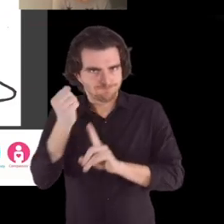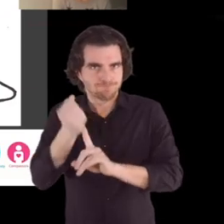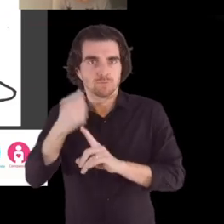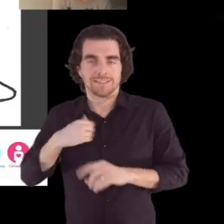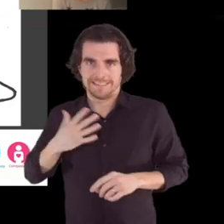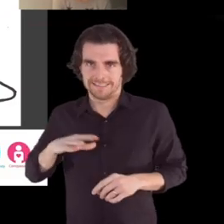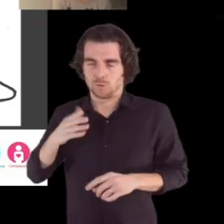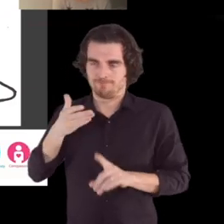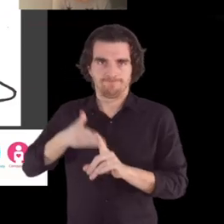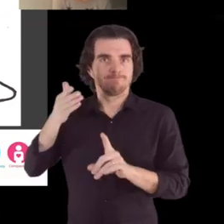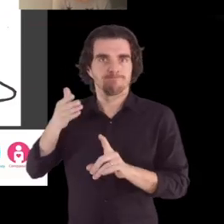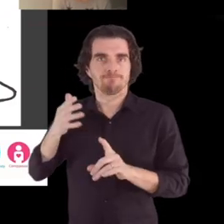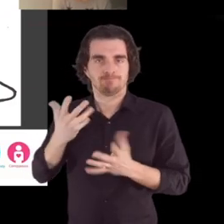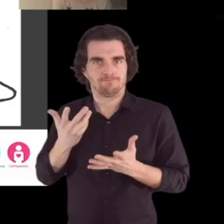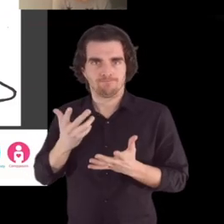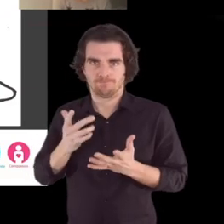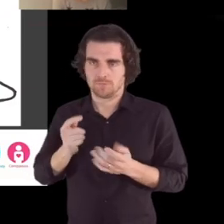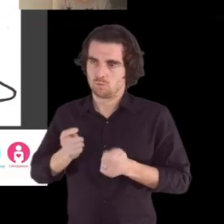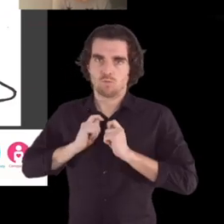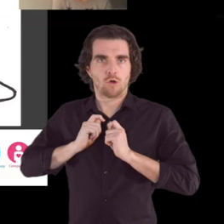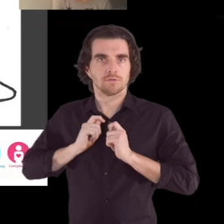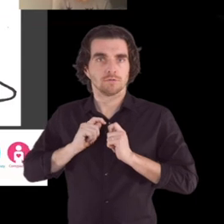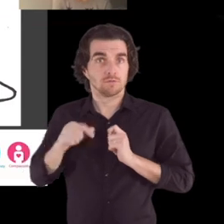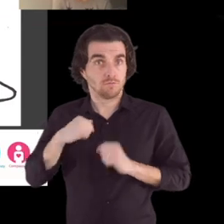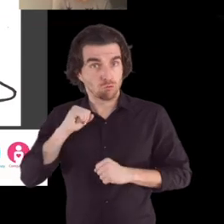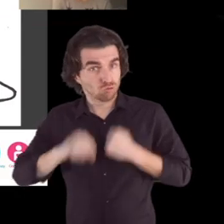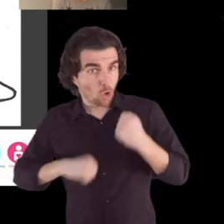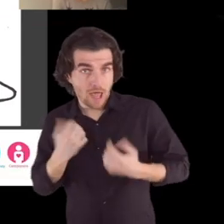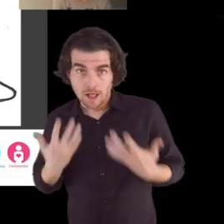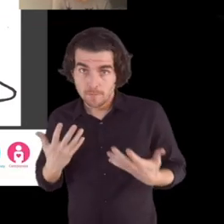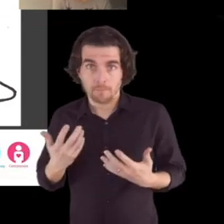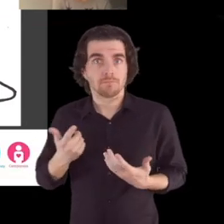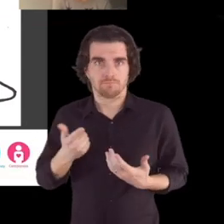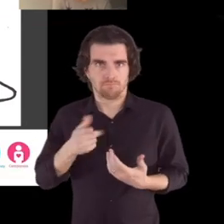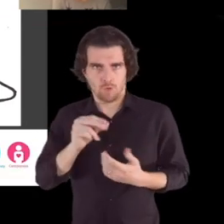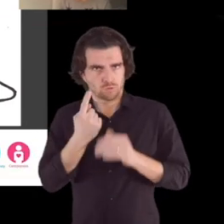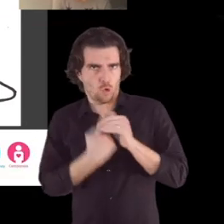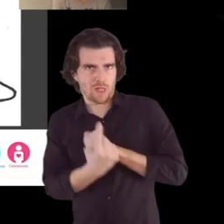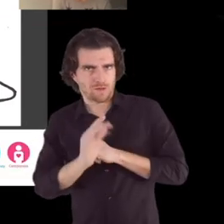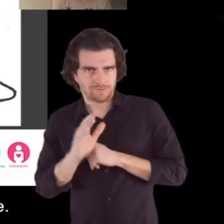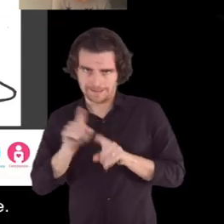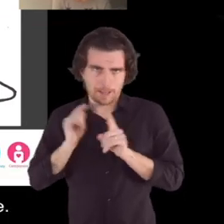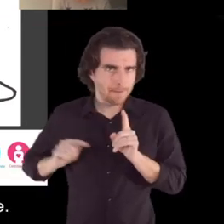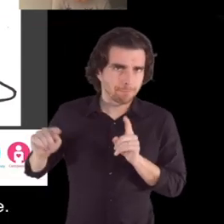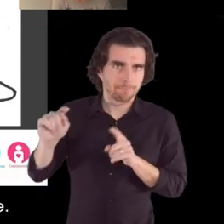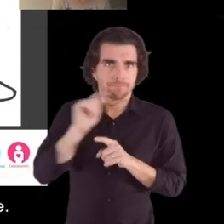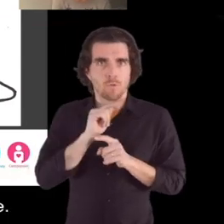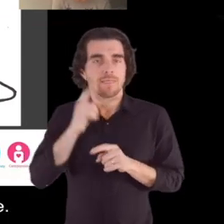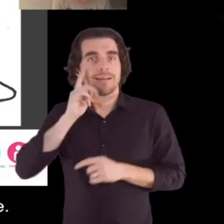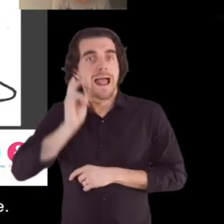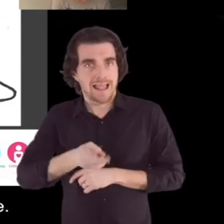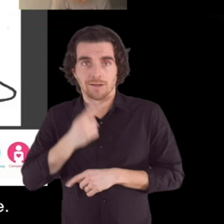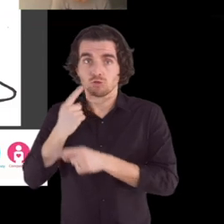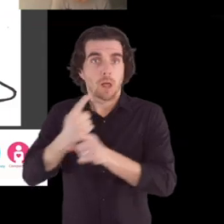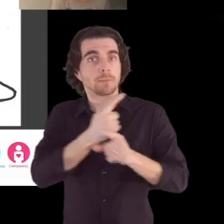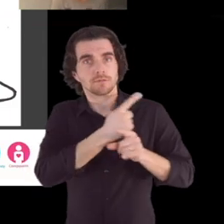also achieve great things. And we just need to recognize and reward that. And if you're struggling at the minute, to recognize that you're definitely not the only